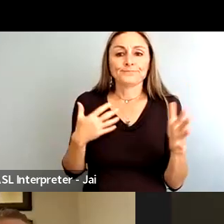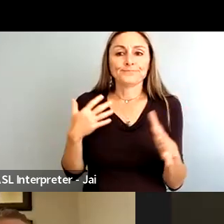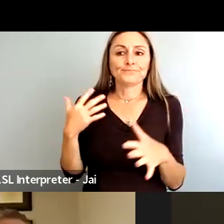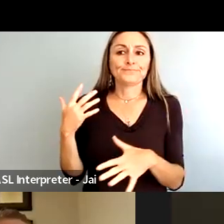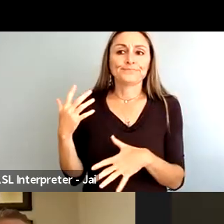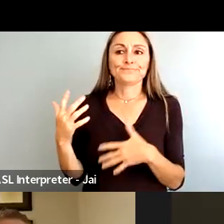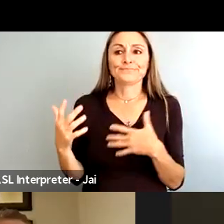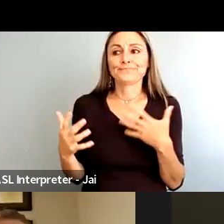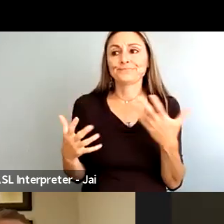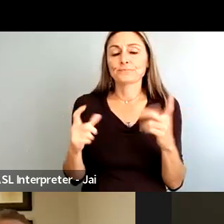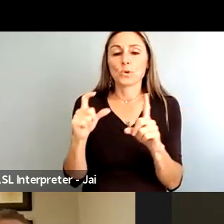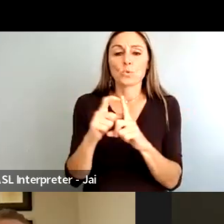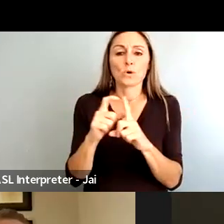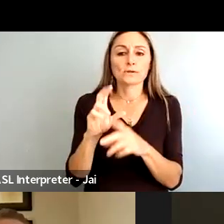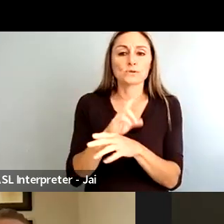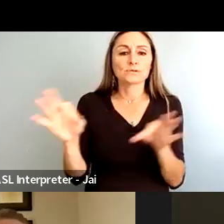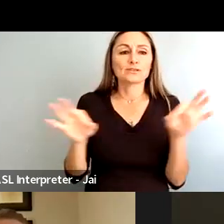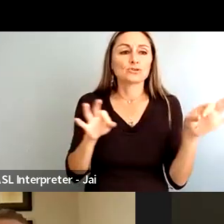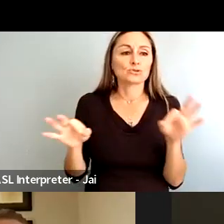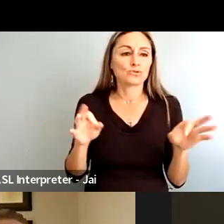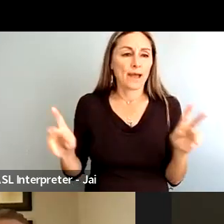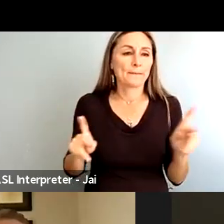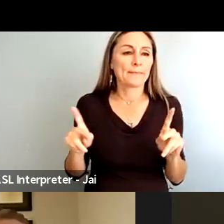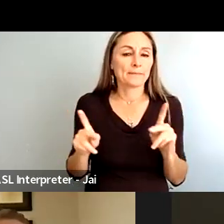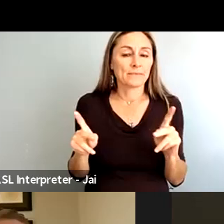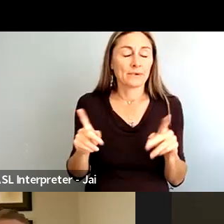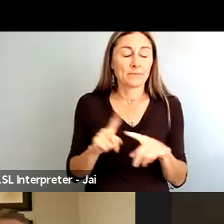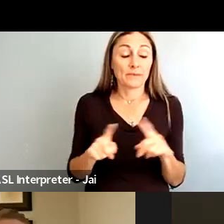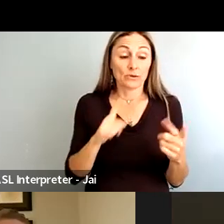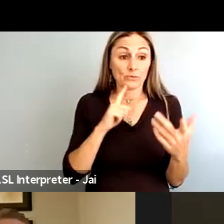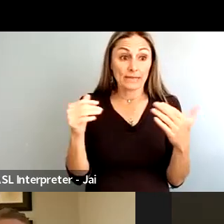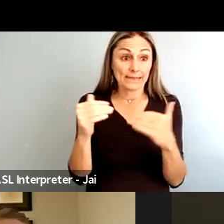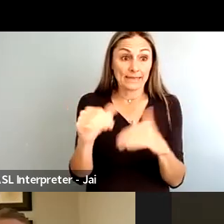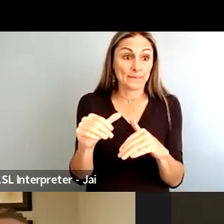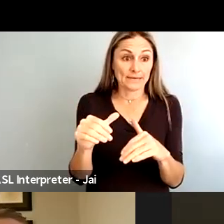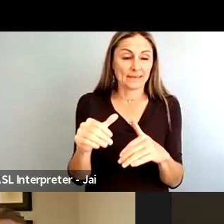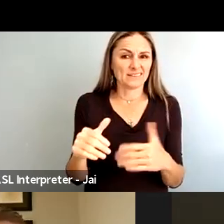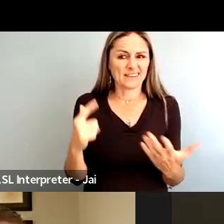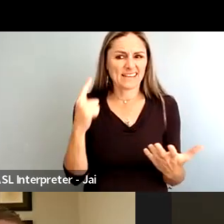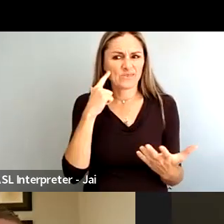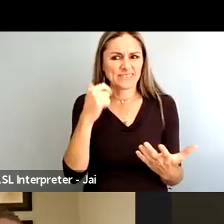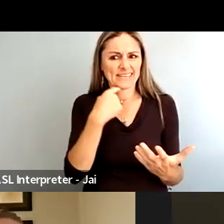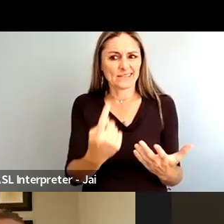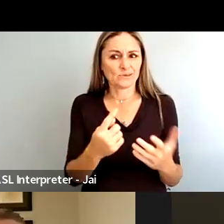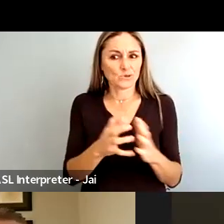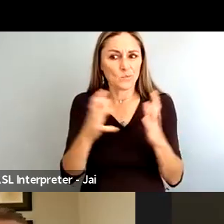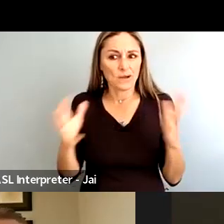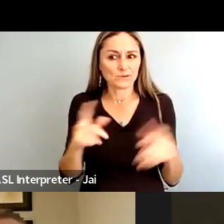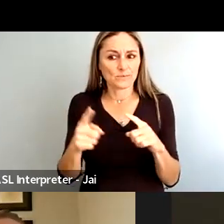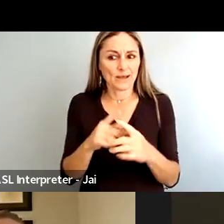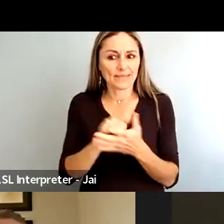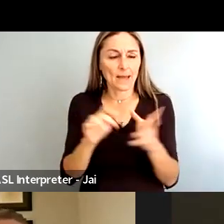they are words used to describe people, but they're really limiting. And I don't think it tells you very much about the person.